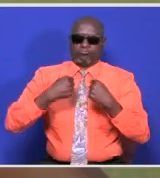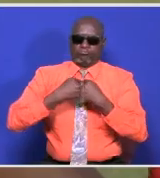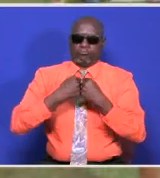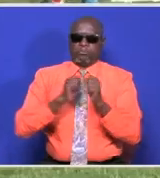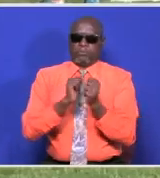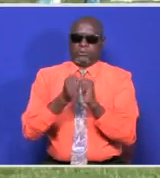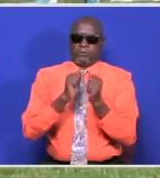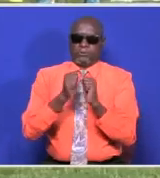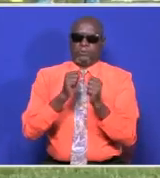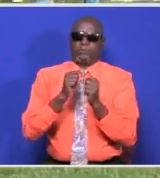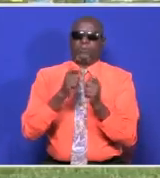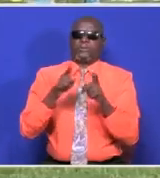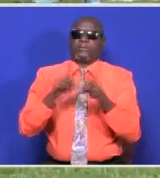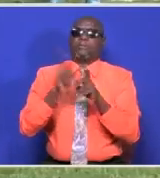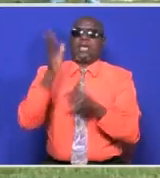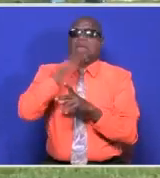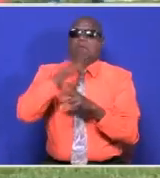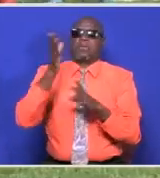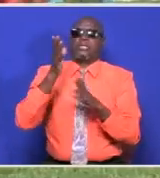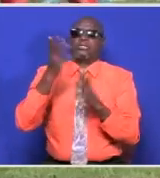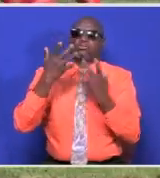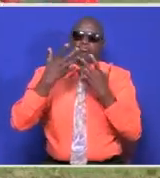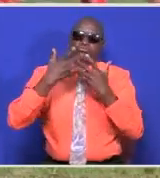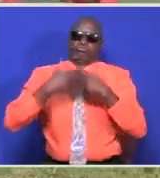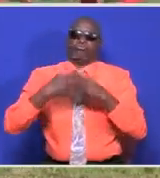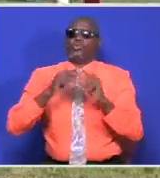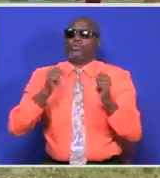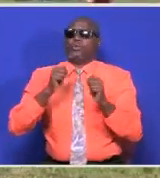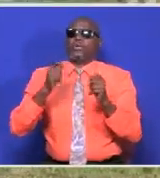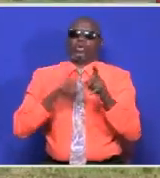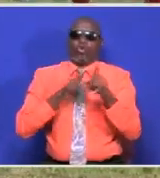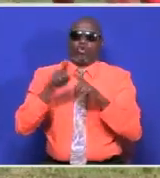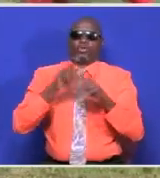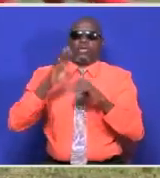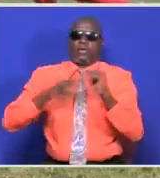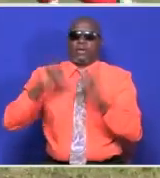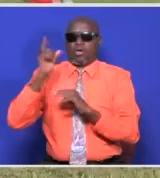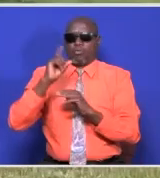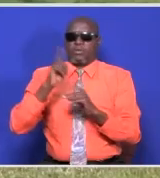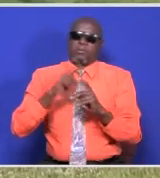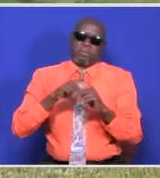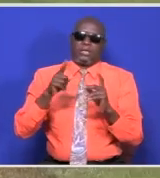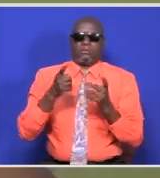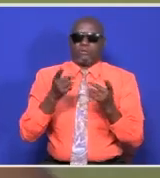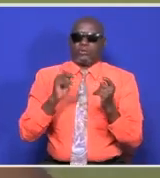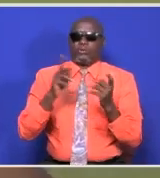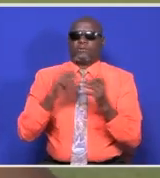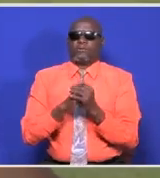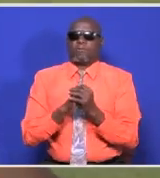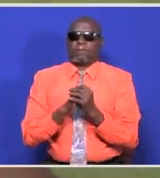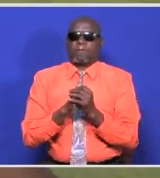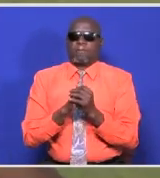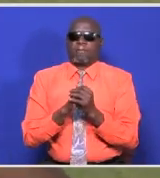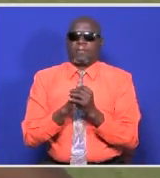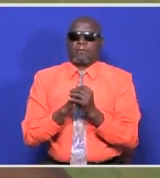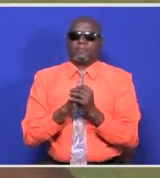Also, they've adapted well to the climate. It's a bit hotter than Nairobi, but they are up for the task. The test matches were really